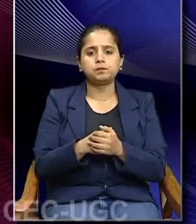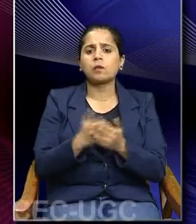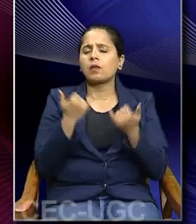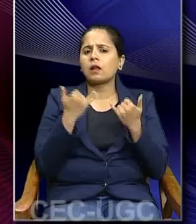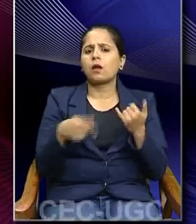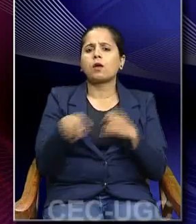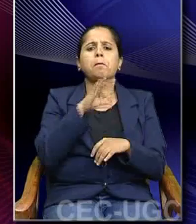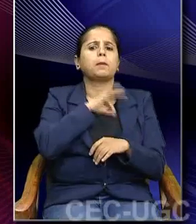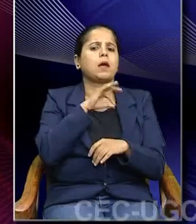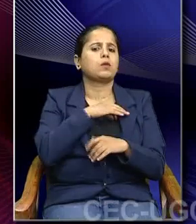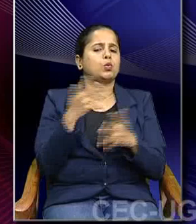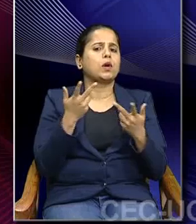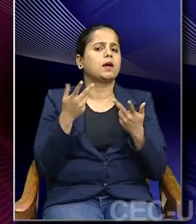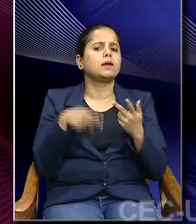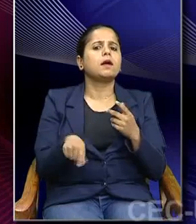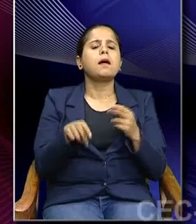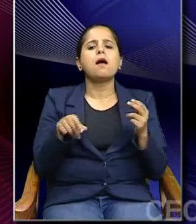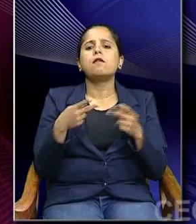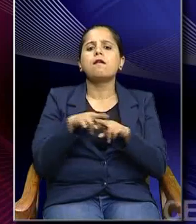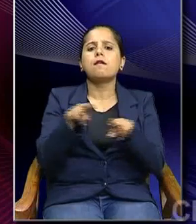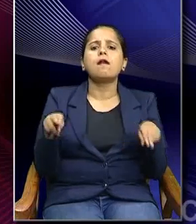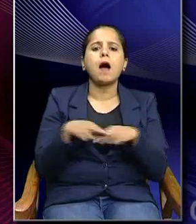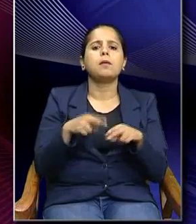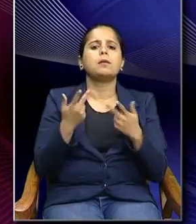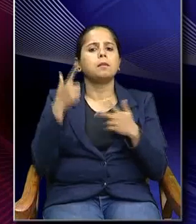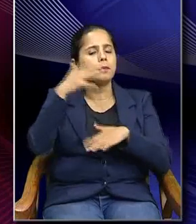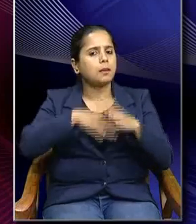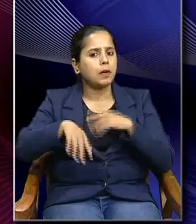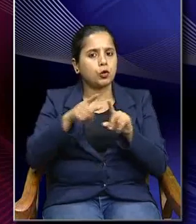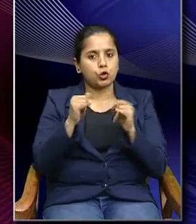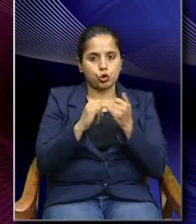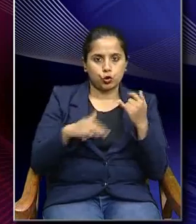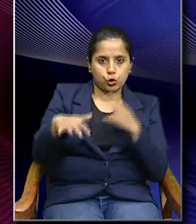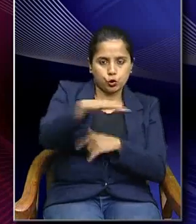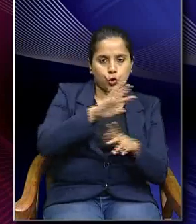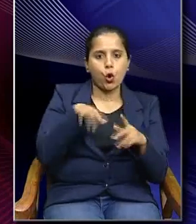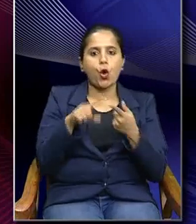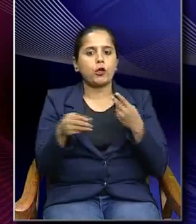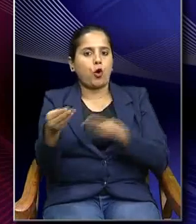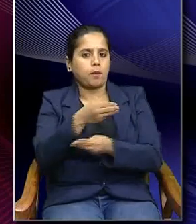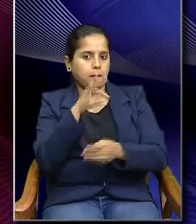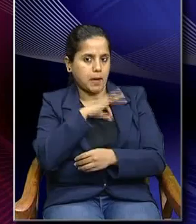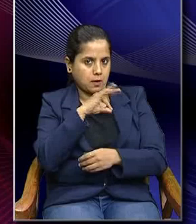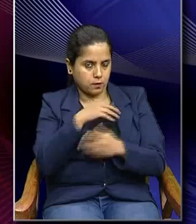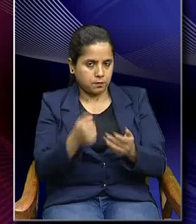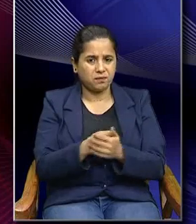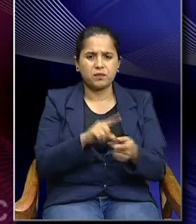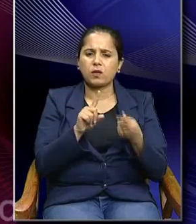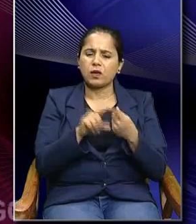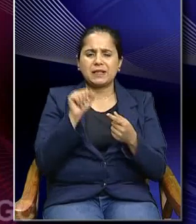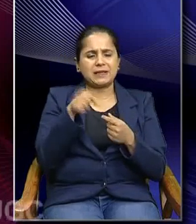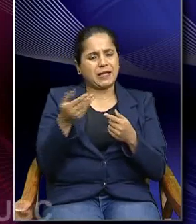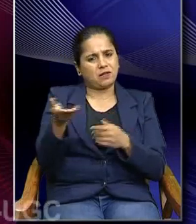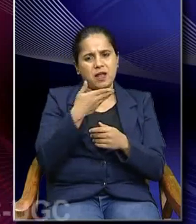the benefits of family planning? Number one, social and economic benefits. Obviously, if we